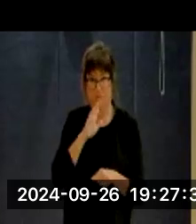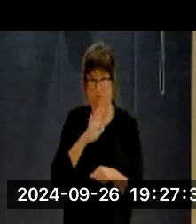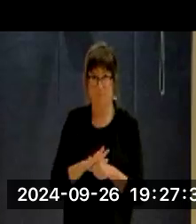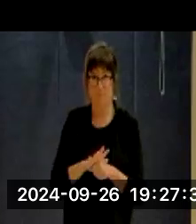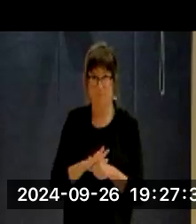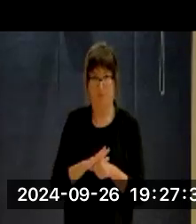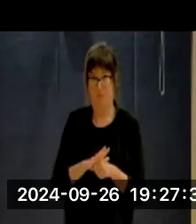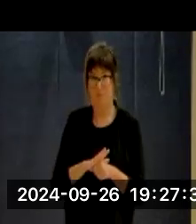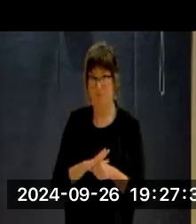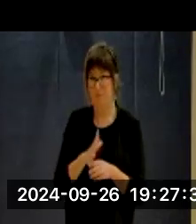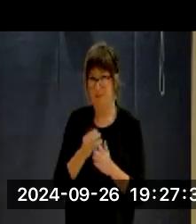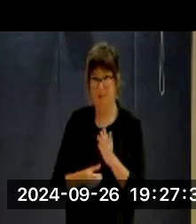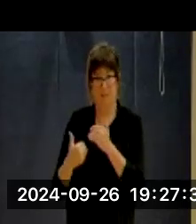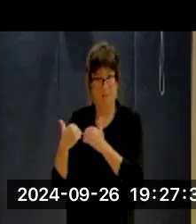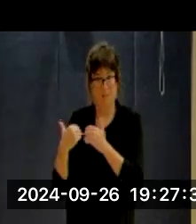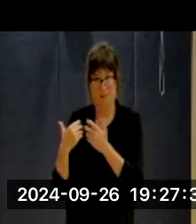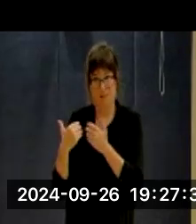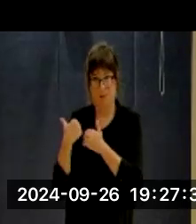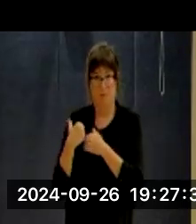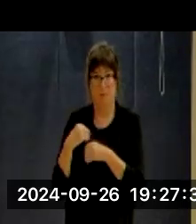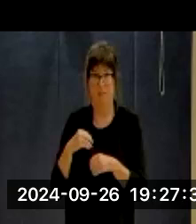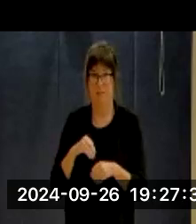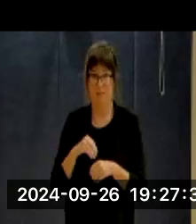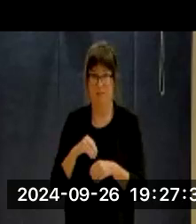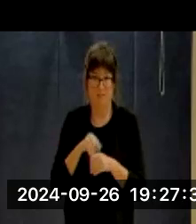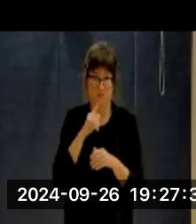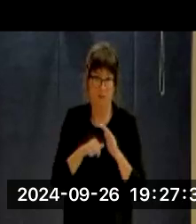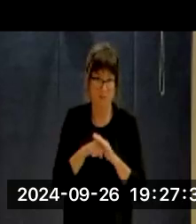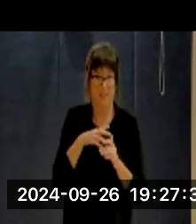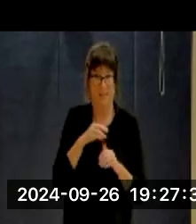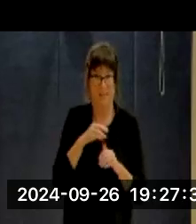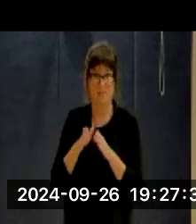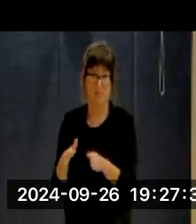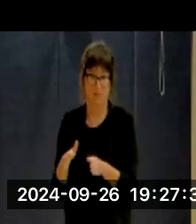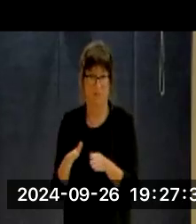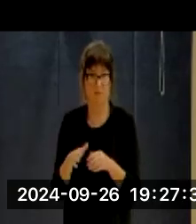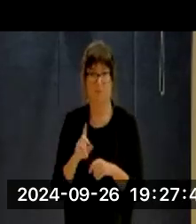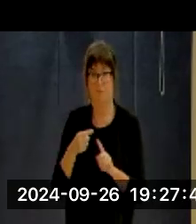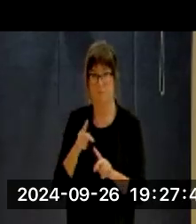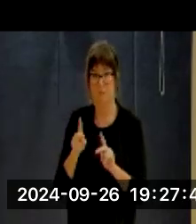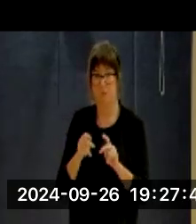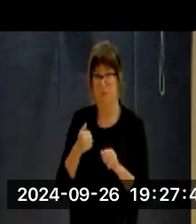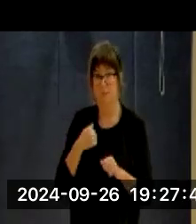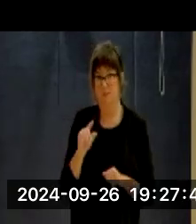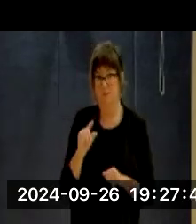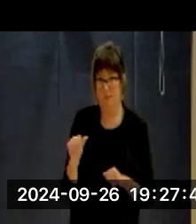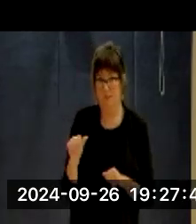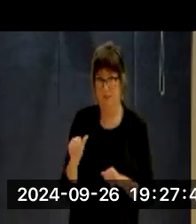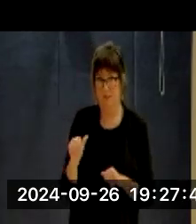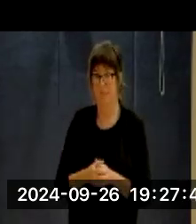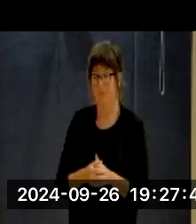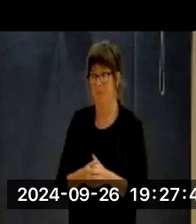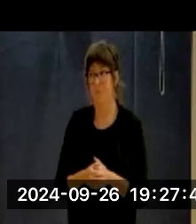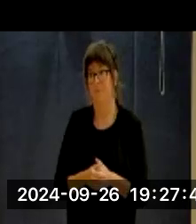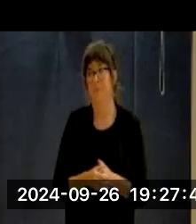widespread abuse in the shelters and on the streets, particularly towards individuals with disabilities. In